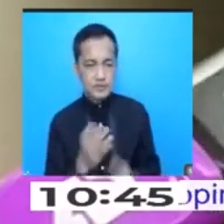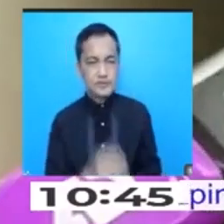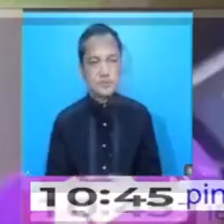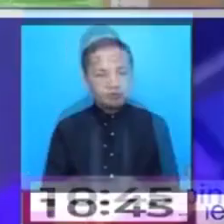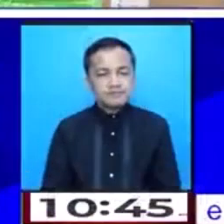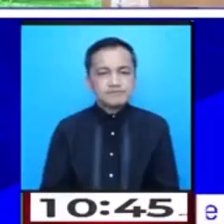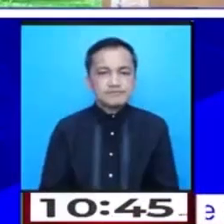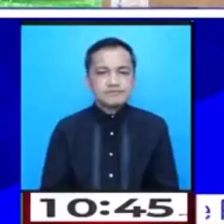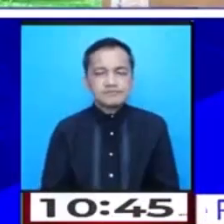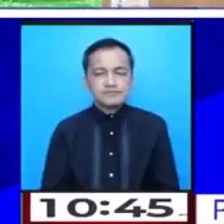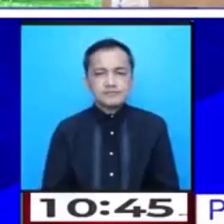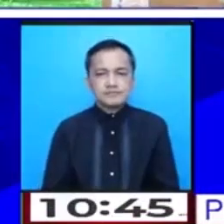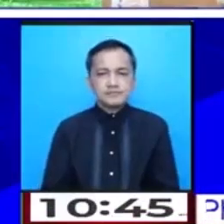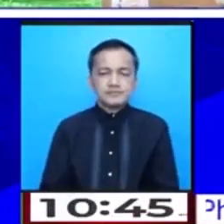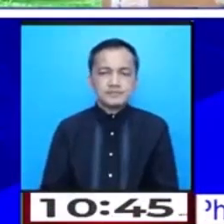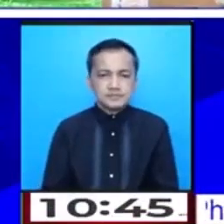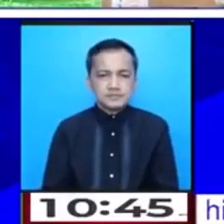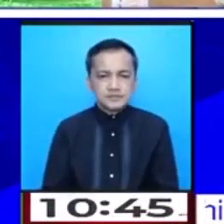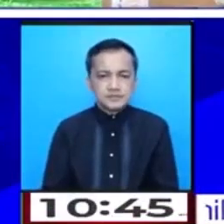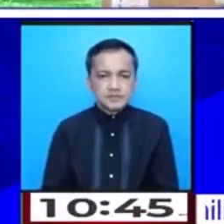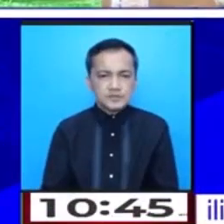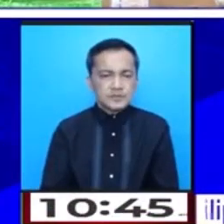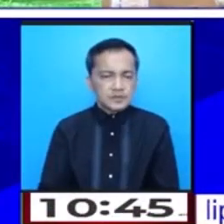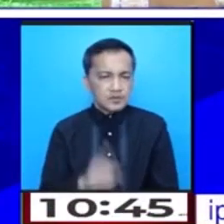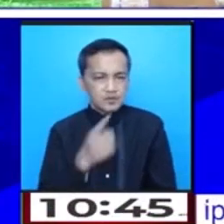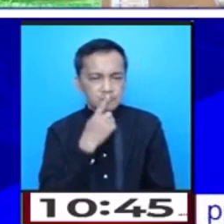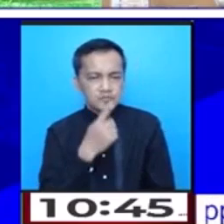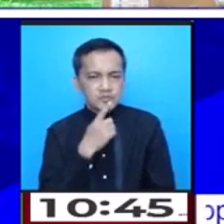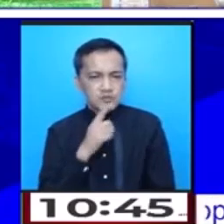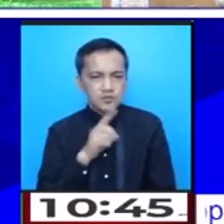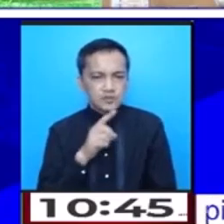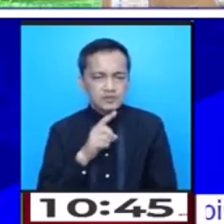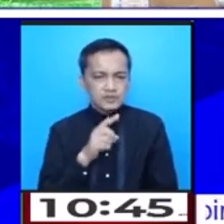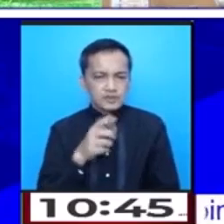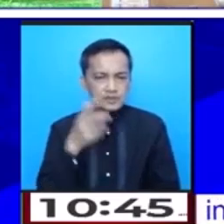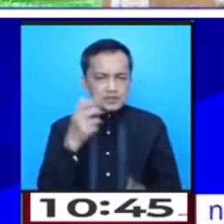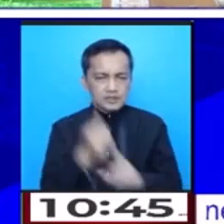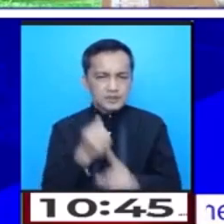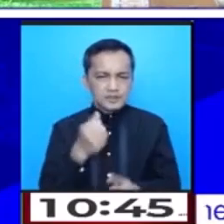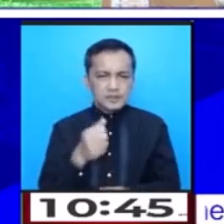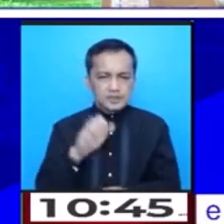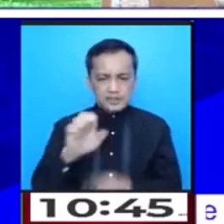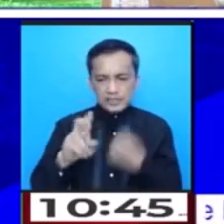What would be the effect of an El Nino shock on GDP growth based on the